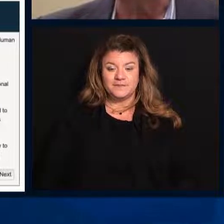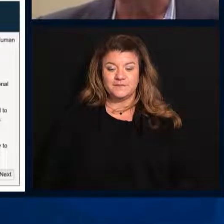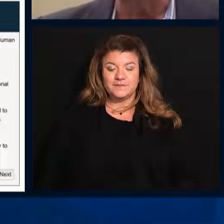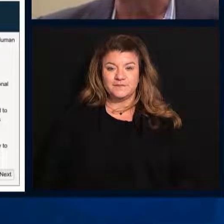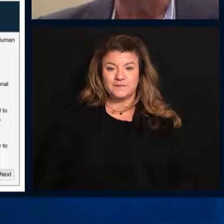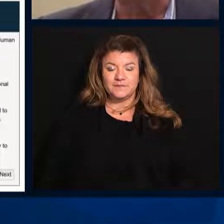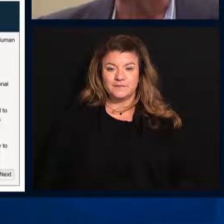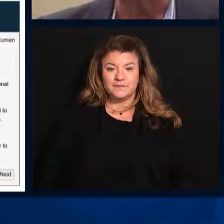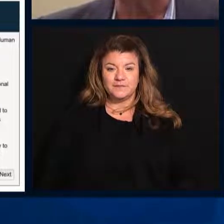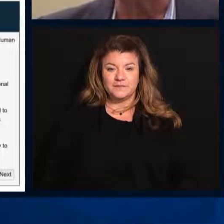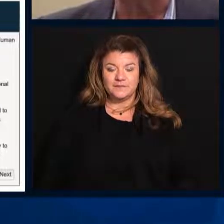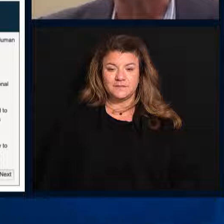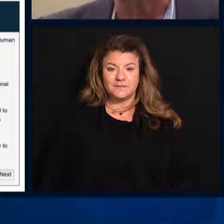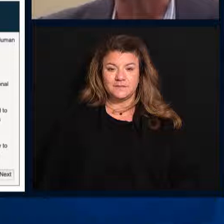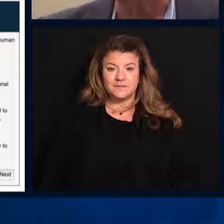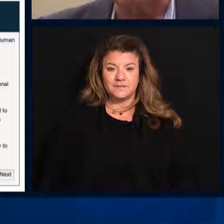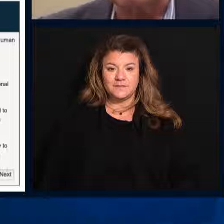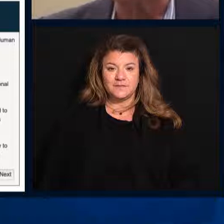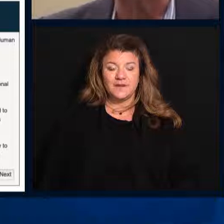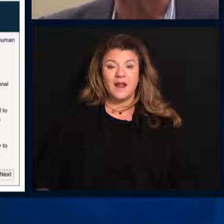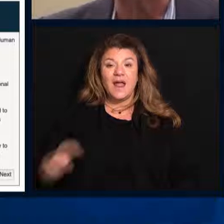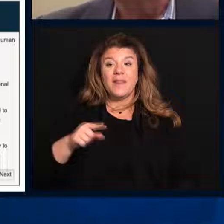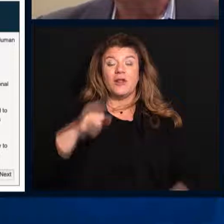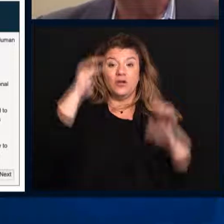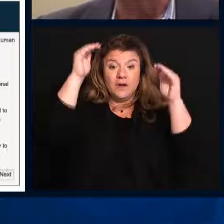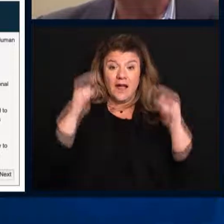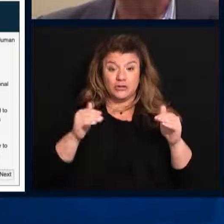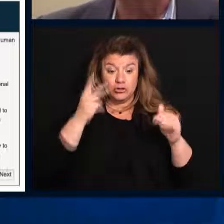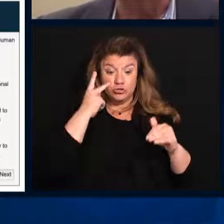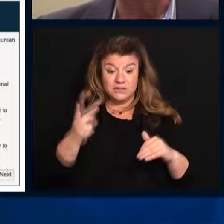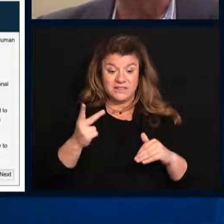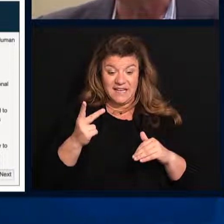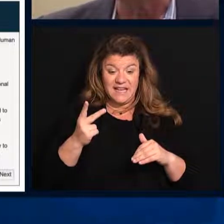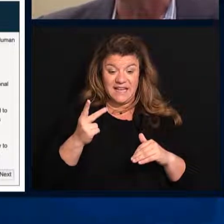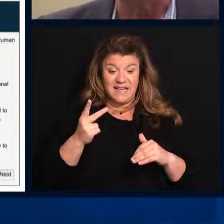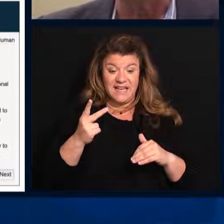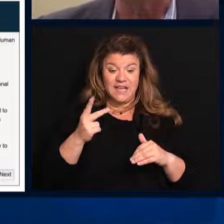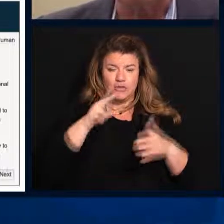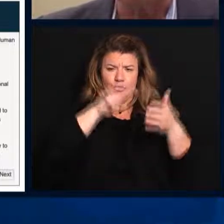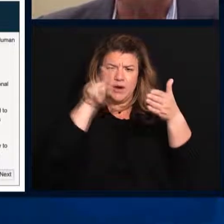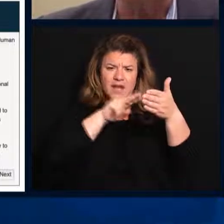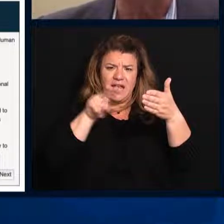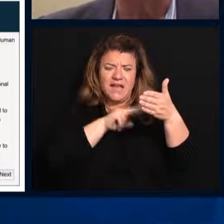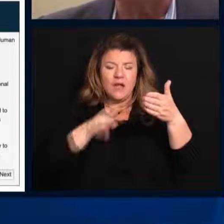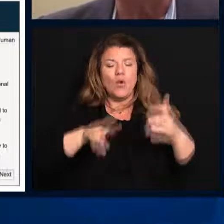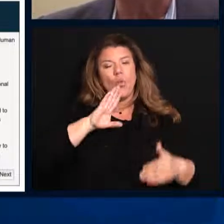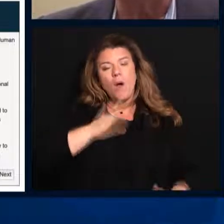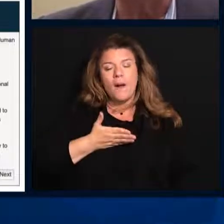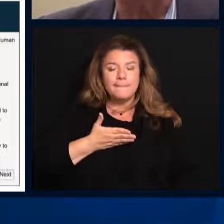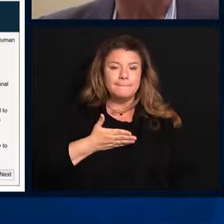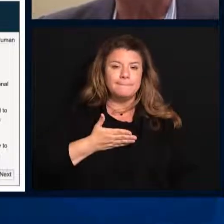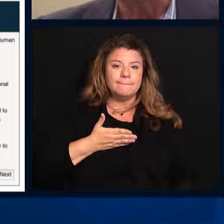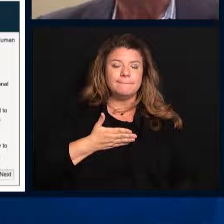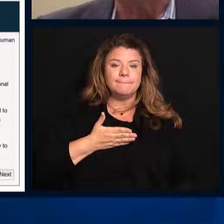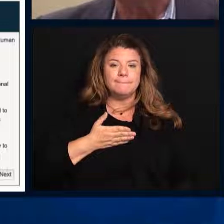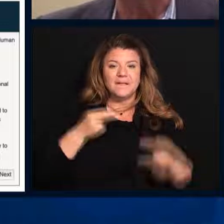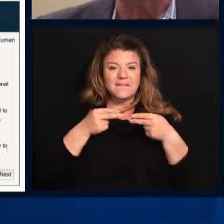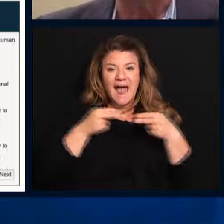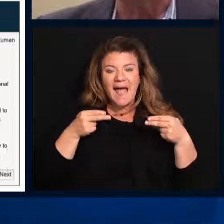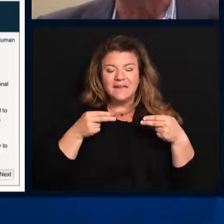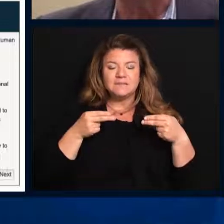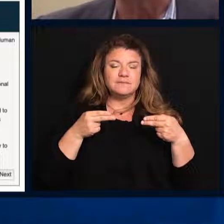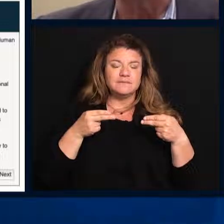And then you basically go to next and you come to read the welcome slide.